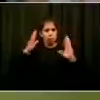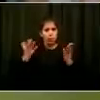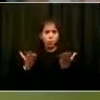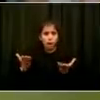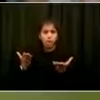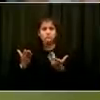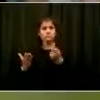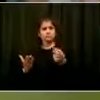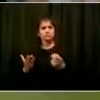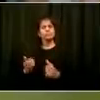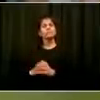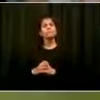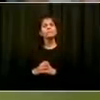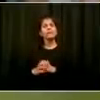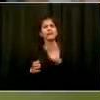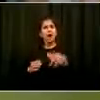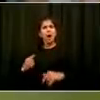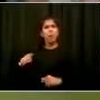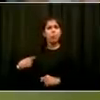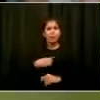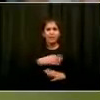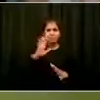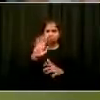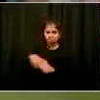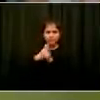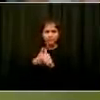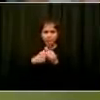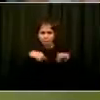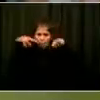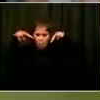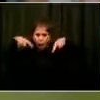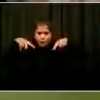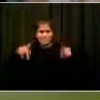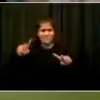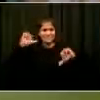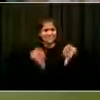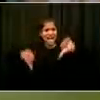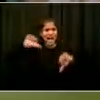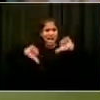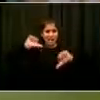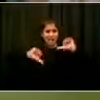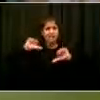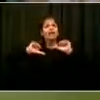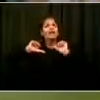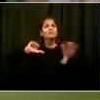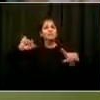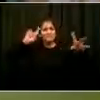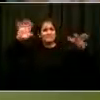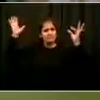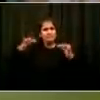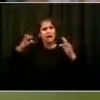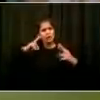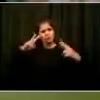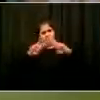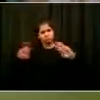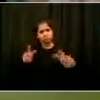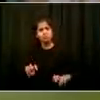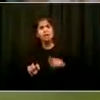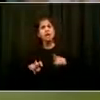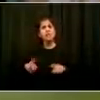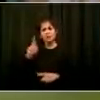very conservative standard for closing classrooms and closing buildings. And we were concerned also that as the transmission in the